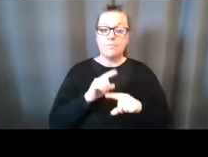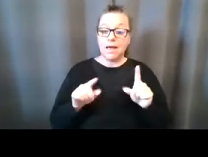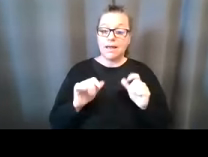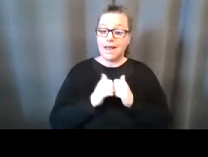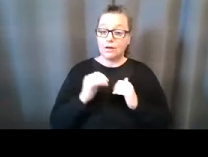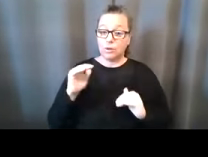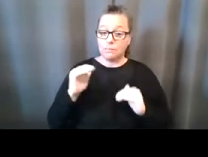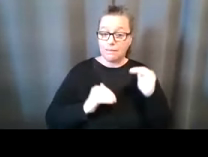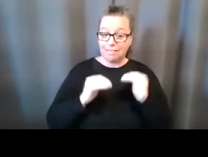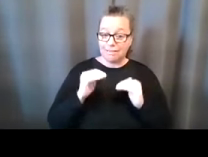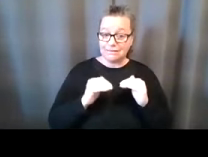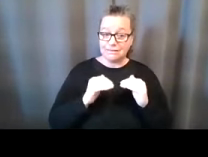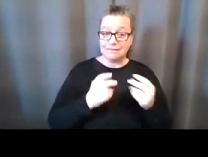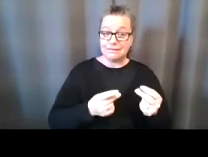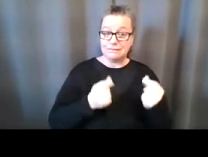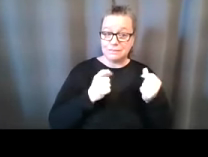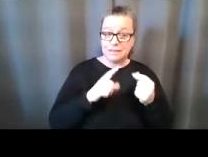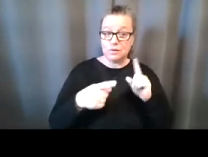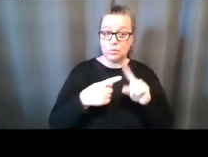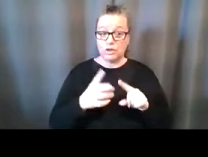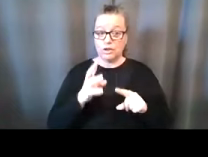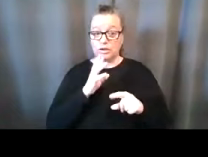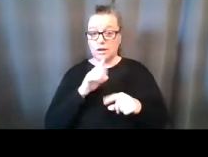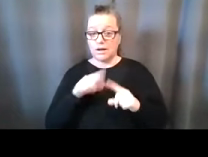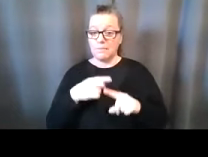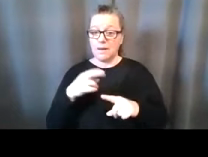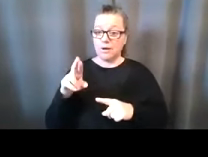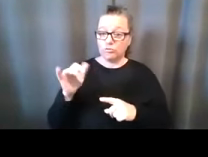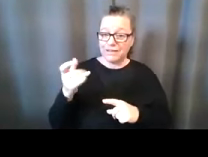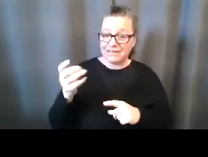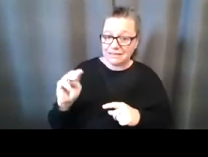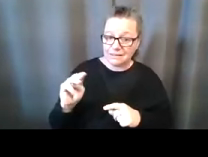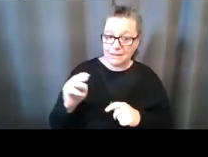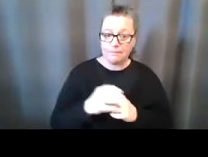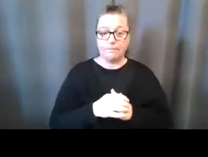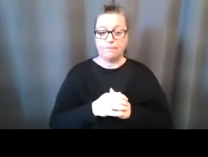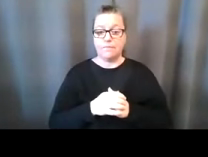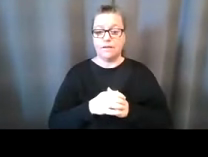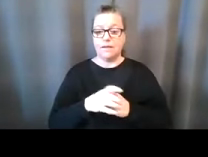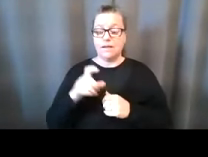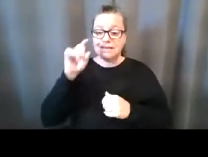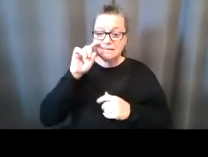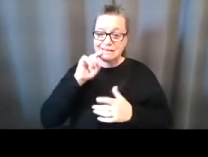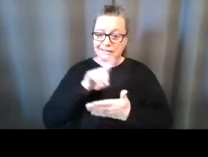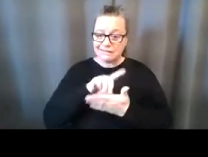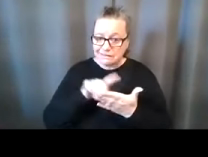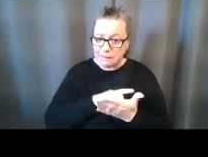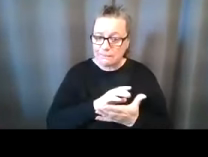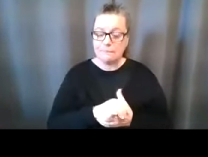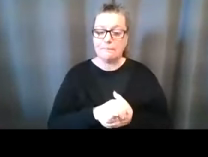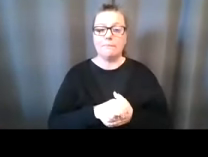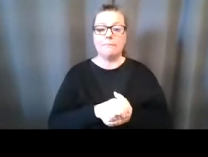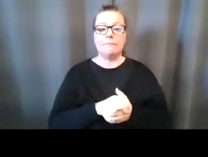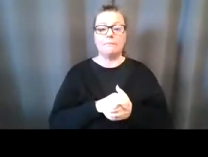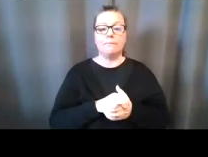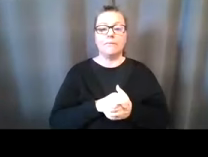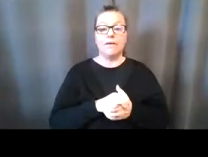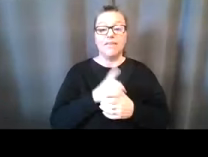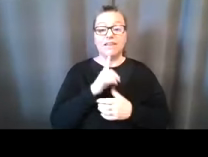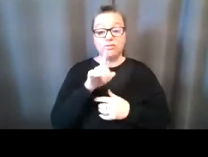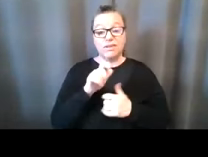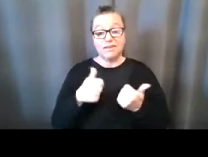balance speed when you're talking about things like racism or sexism? And so that was a real challenge